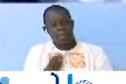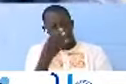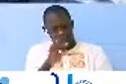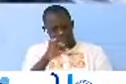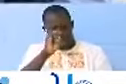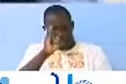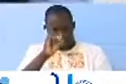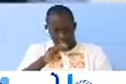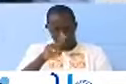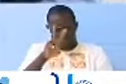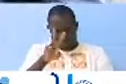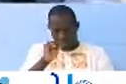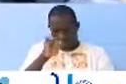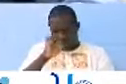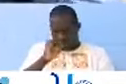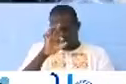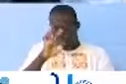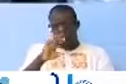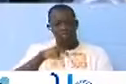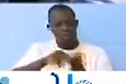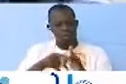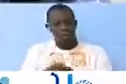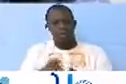Invest stands for investigation.